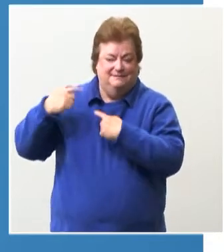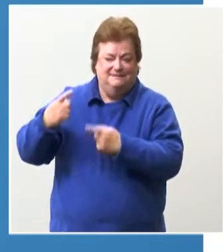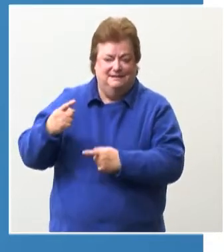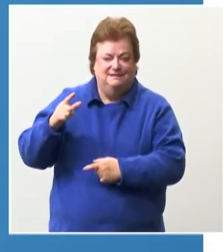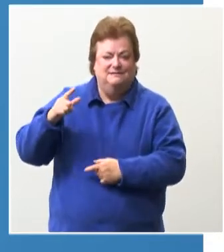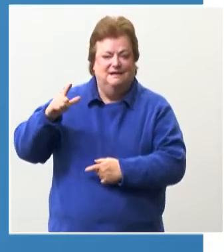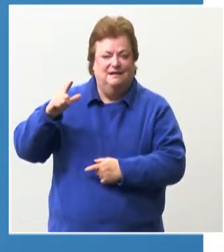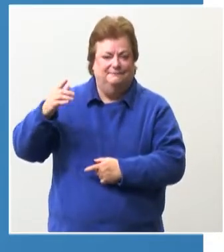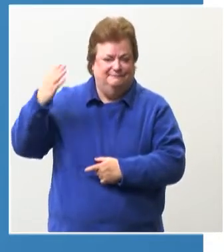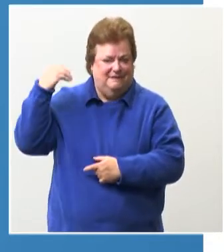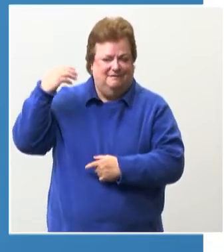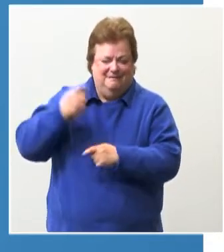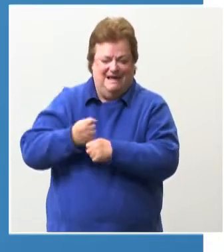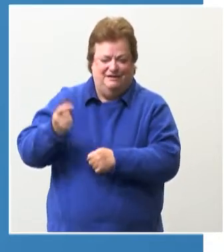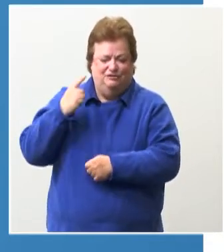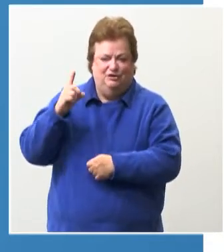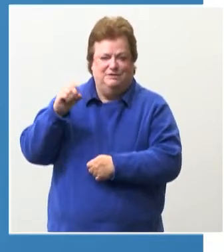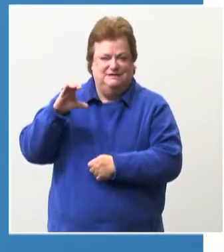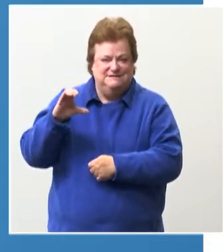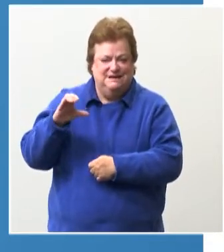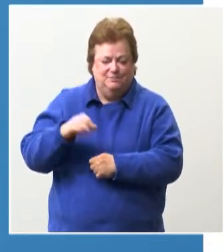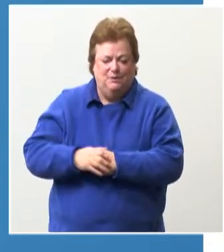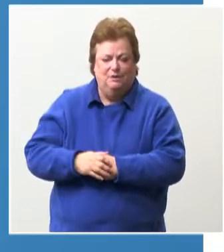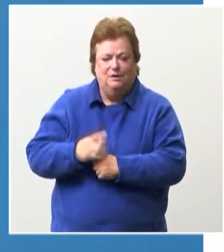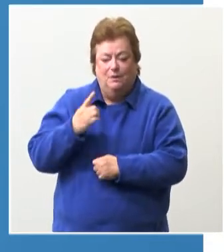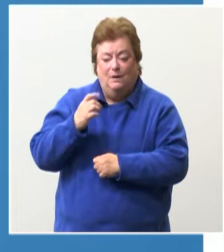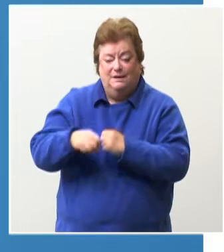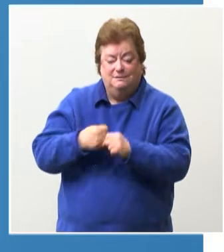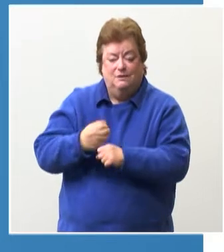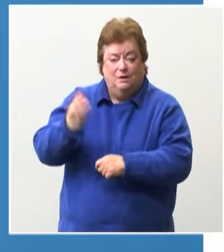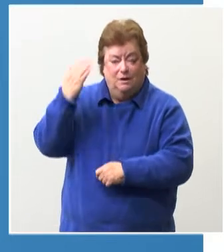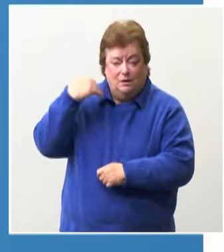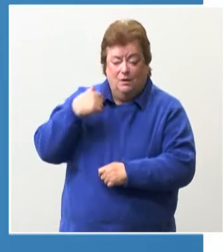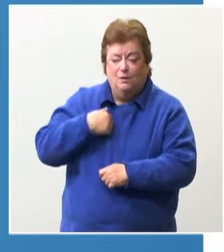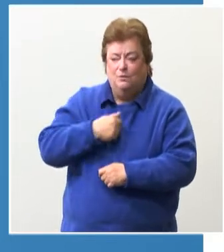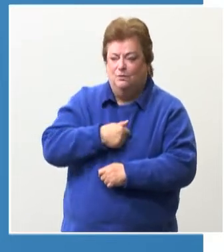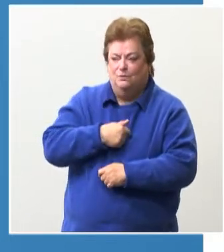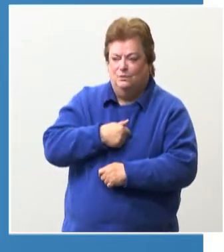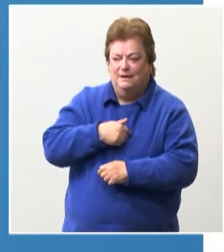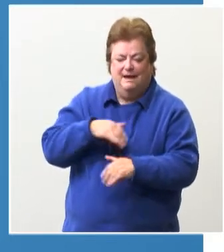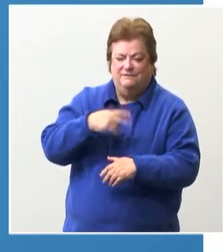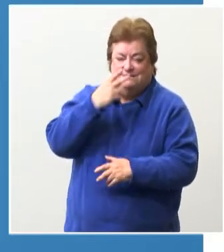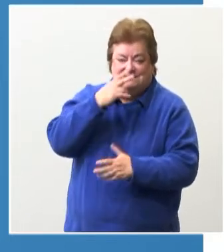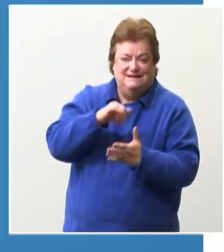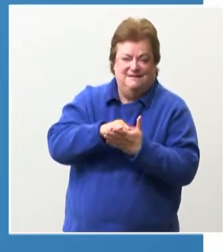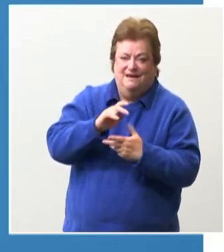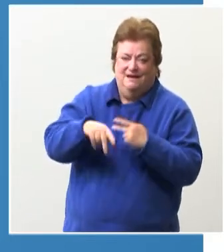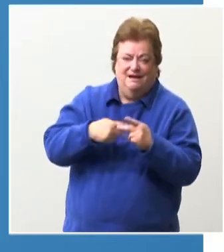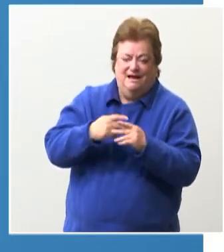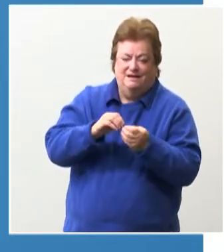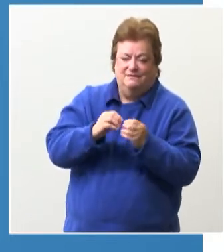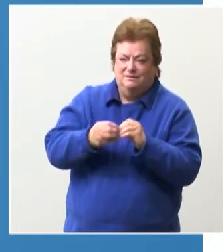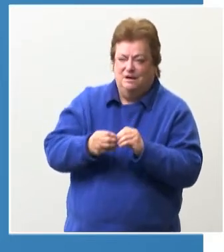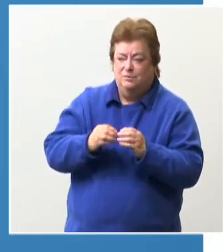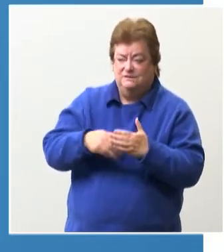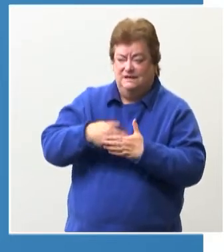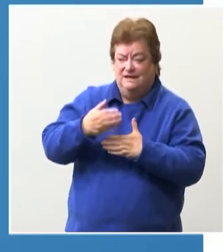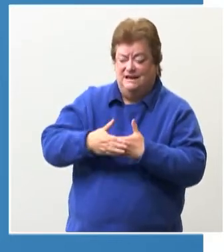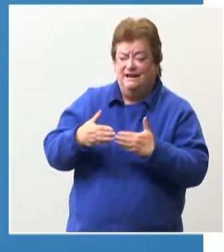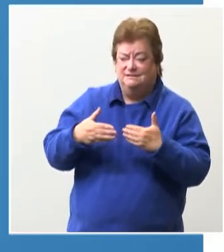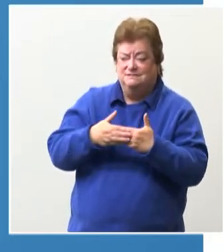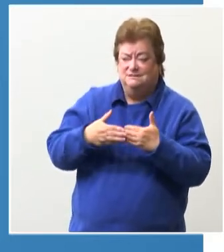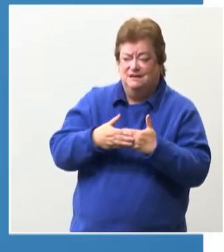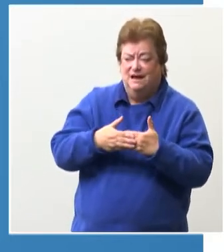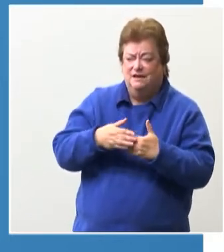last December. So it's a year ago since we've really seen these kinds of numbers. In the next slide, you'll see the